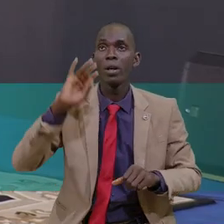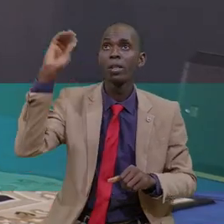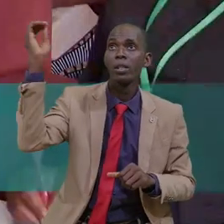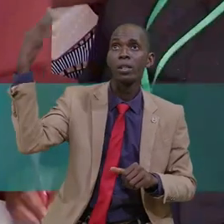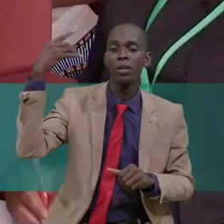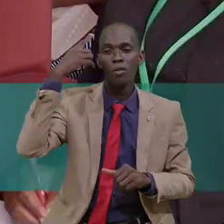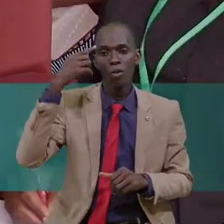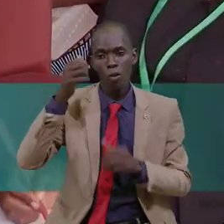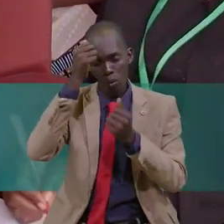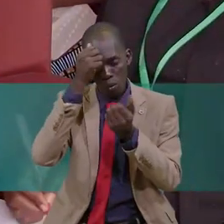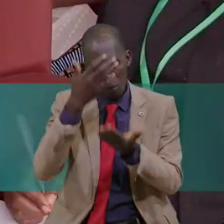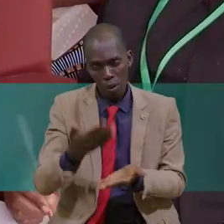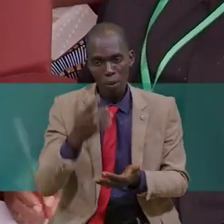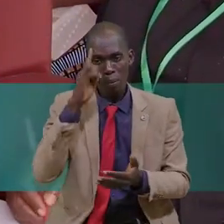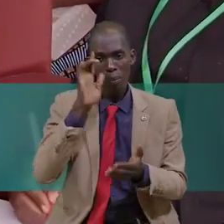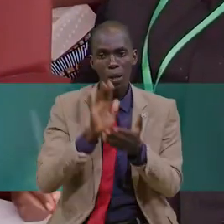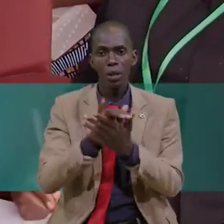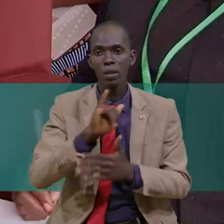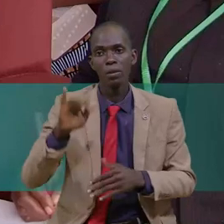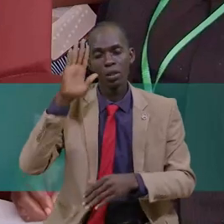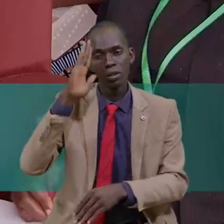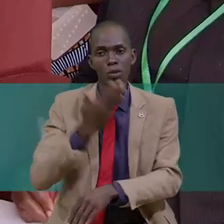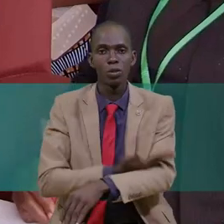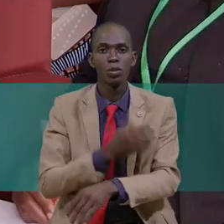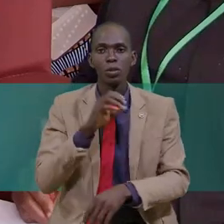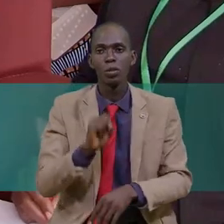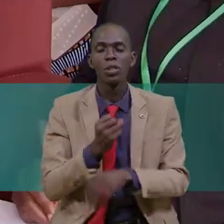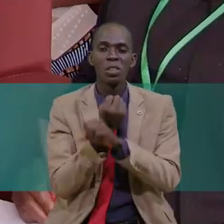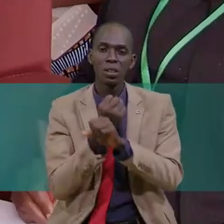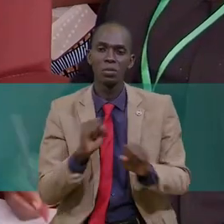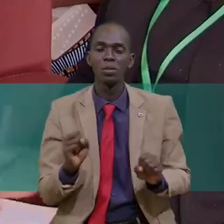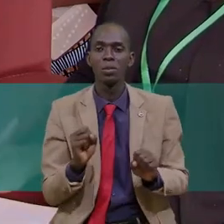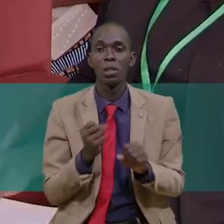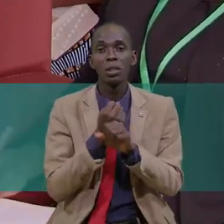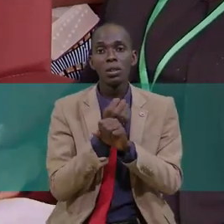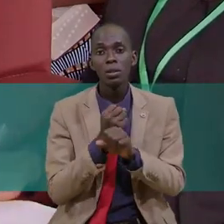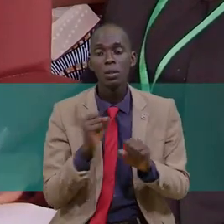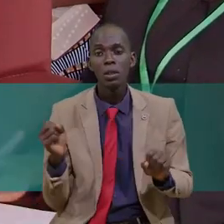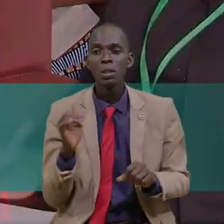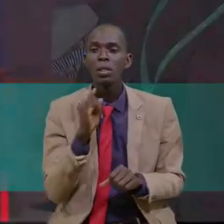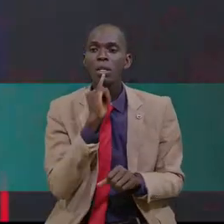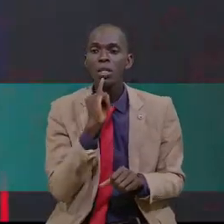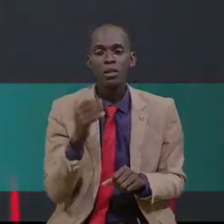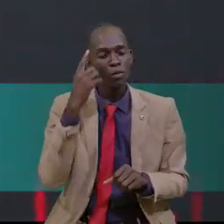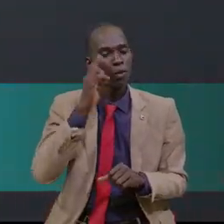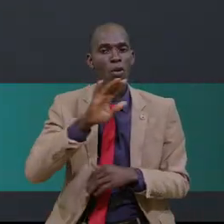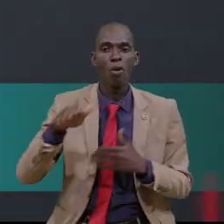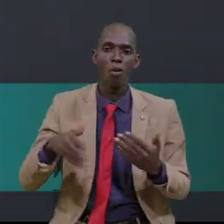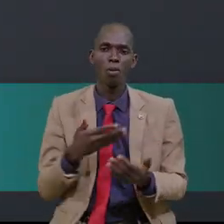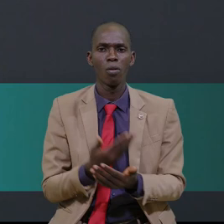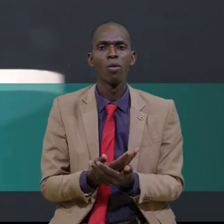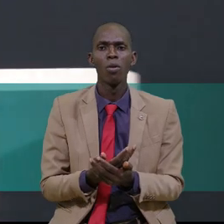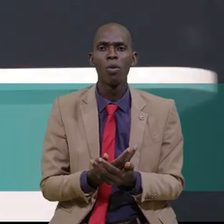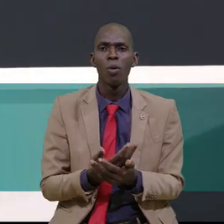obedient believing sons. Salvation. Salvation is for all. Why